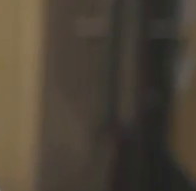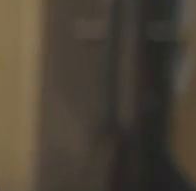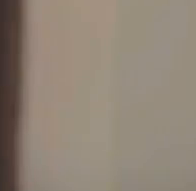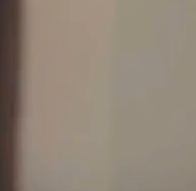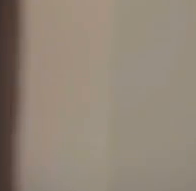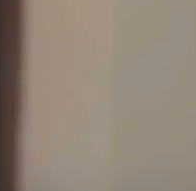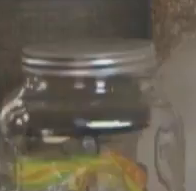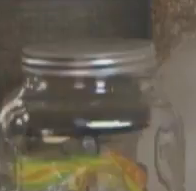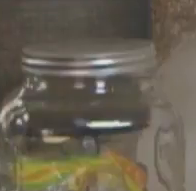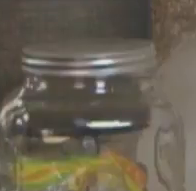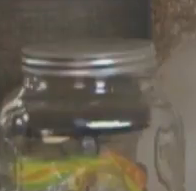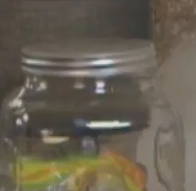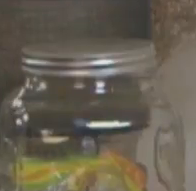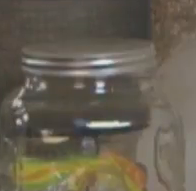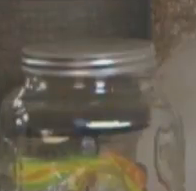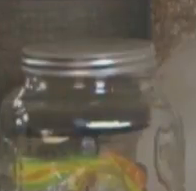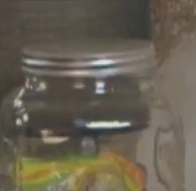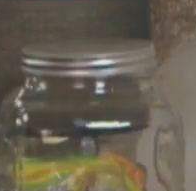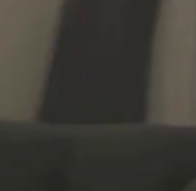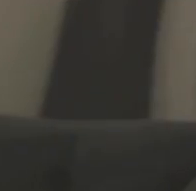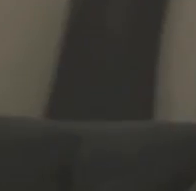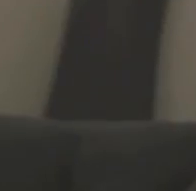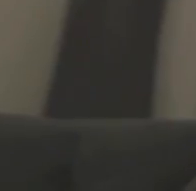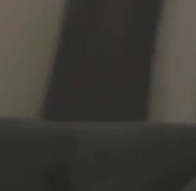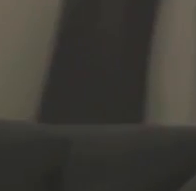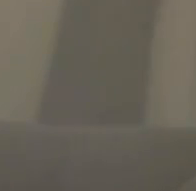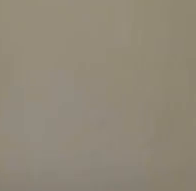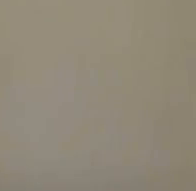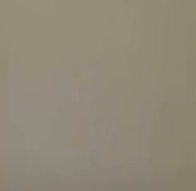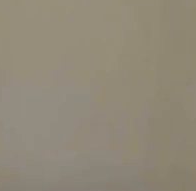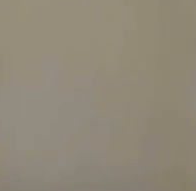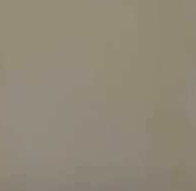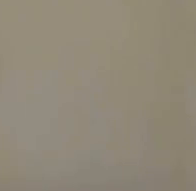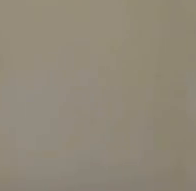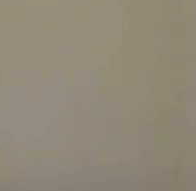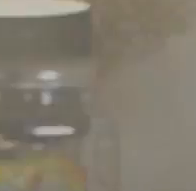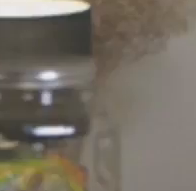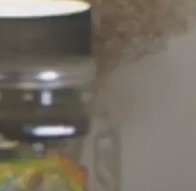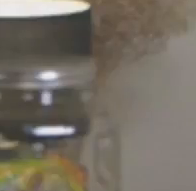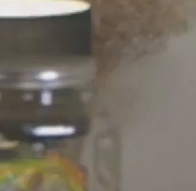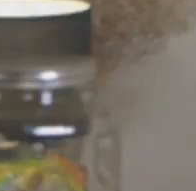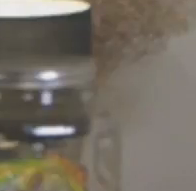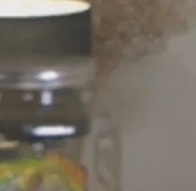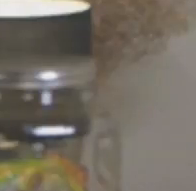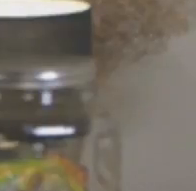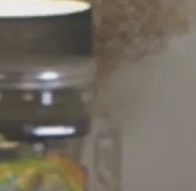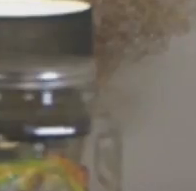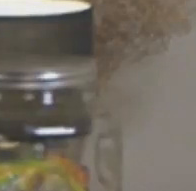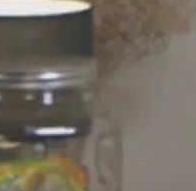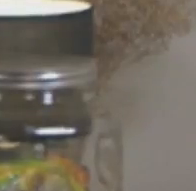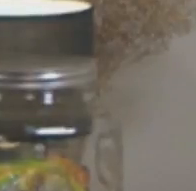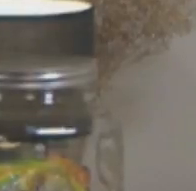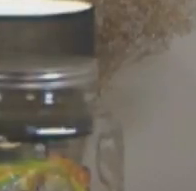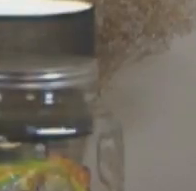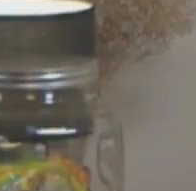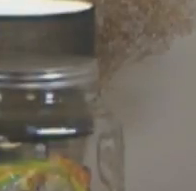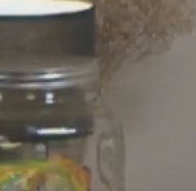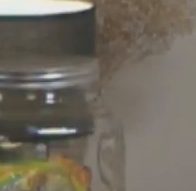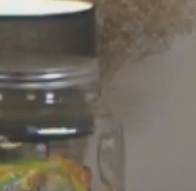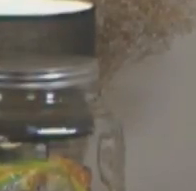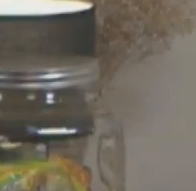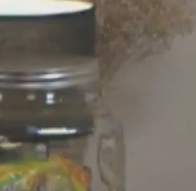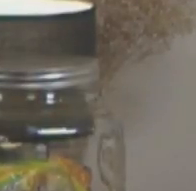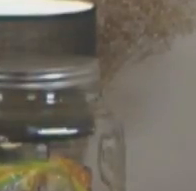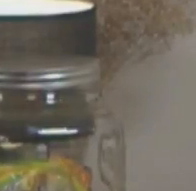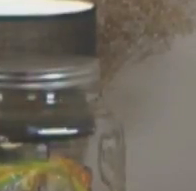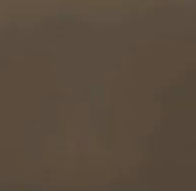yangu. Oh, so umeanza wizi hapa kwangu Nataka kuangalia bagi yako. Sijachukua kitu yote madam. Vitu zinapotea kwa nyumba, kwa hivyo ni muhimu tukiangalia